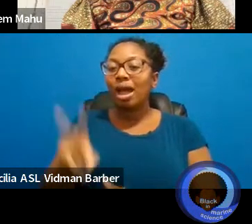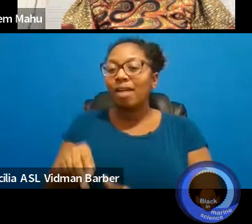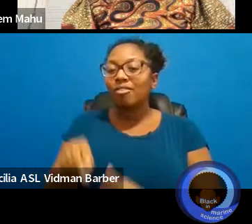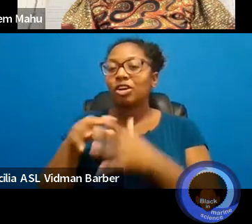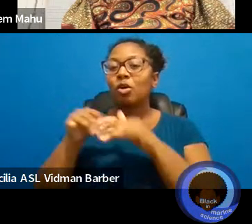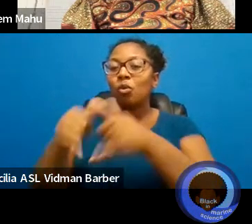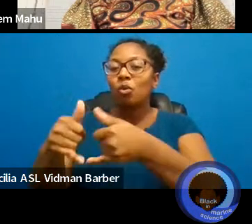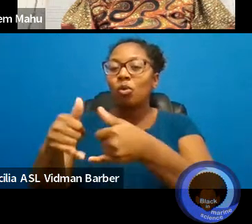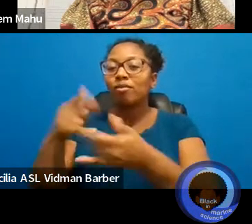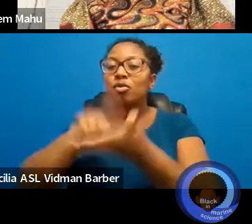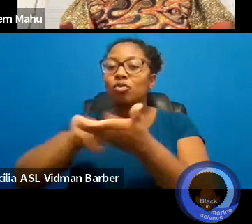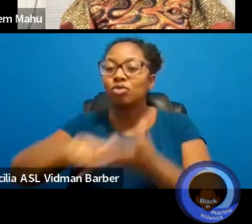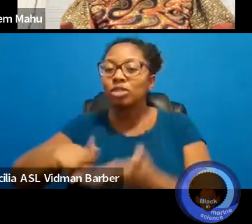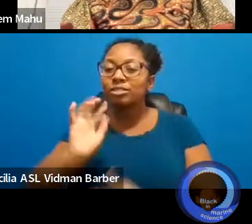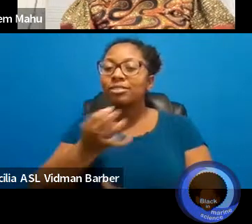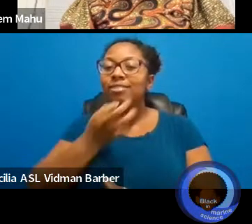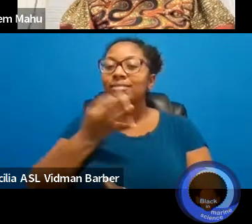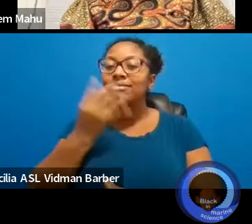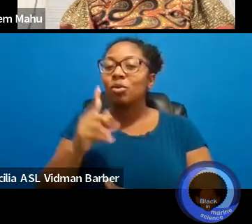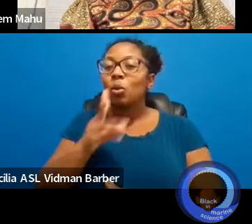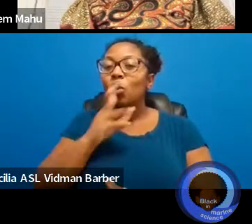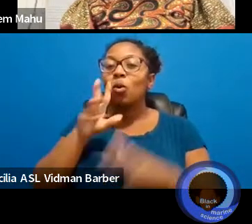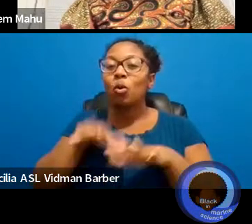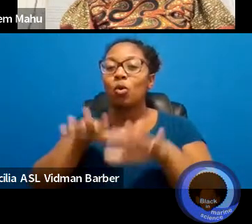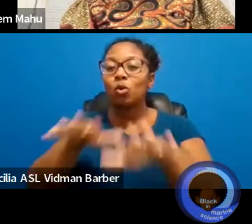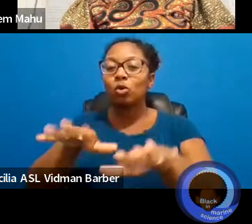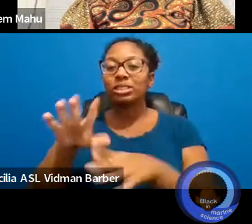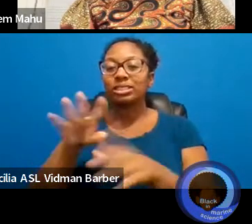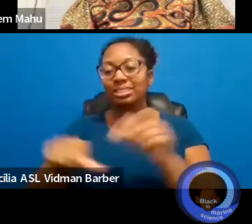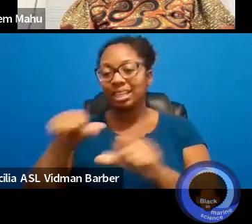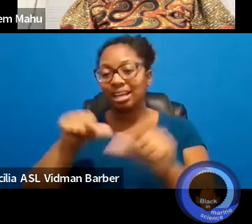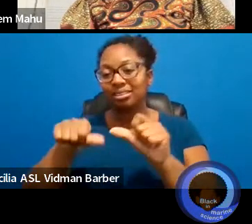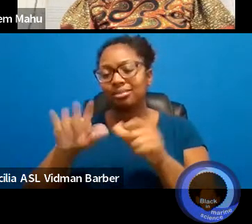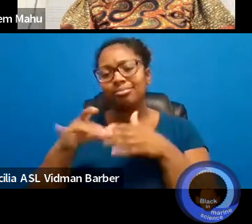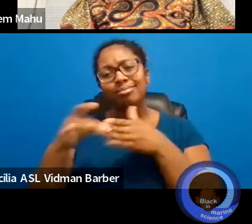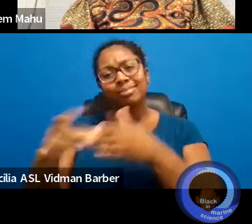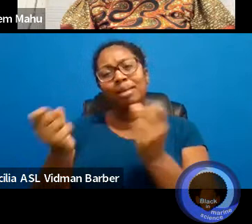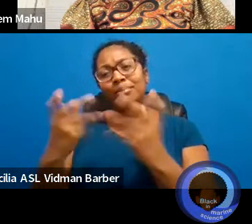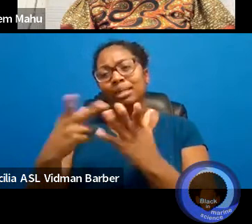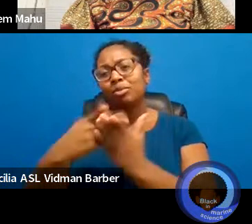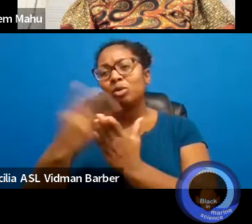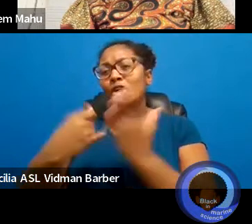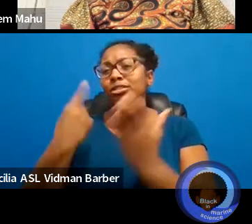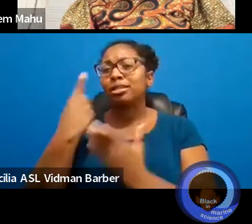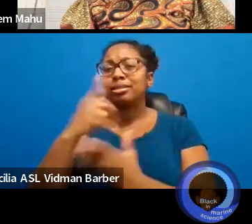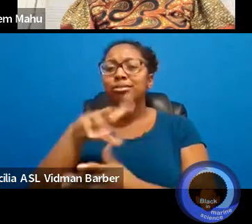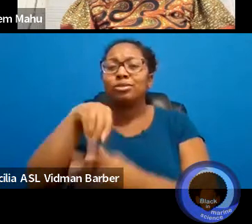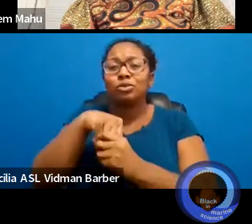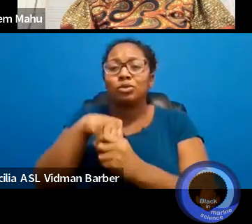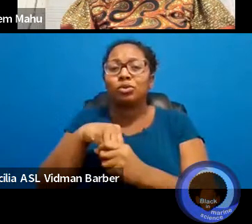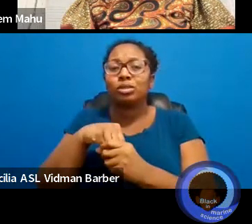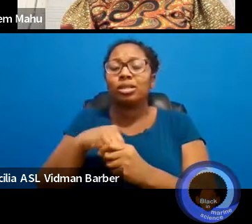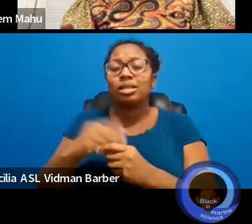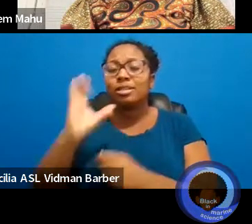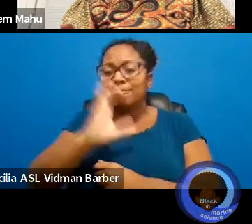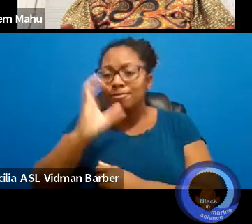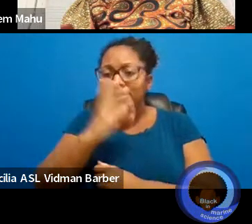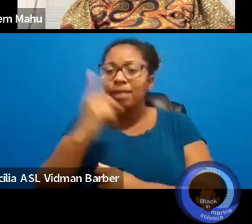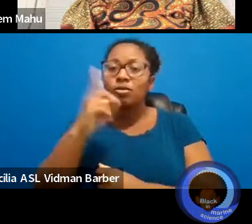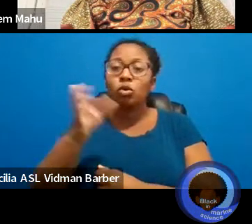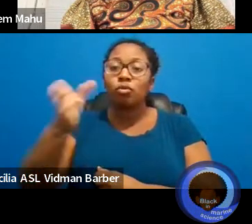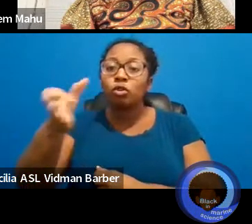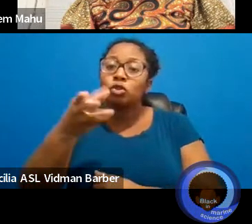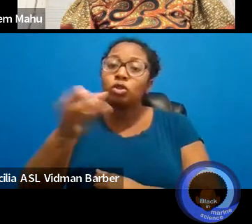Research Excellence in Ocean Science. She has led several projects, including the Fishing for the Future and mangroves